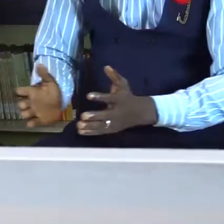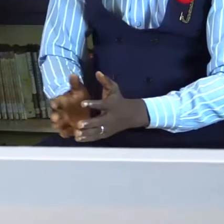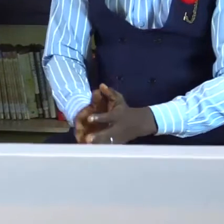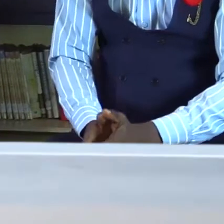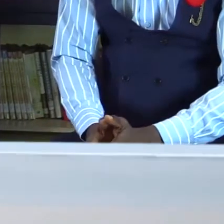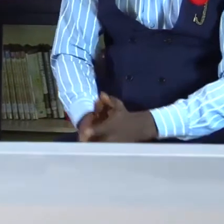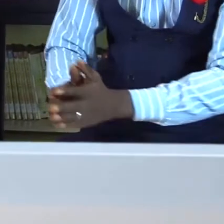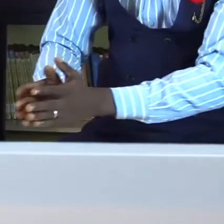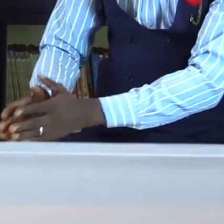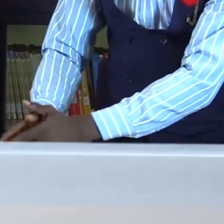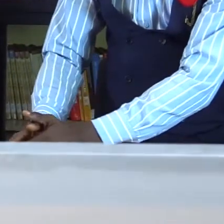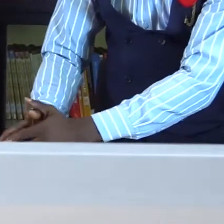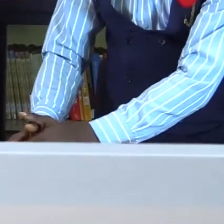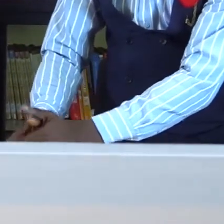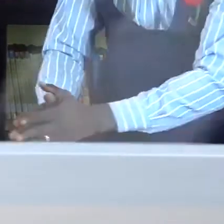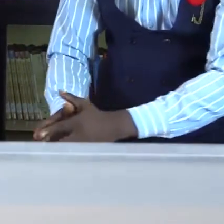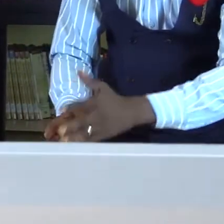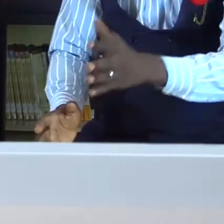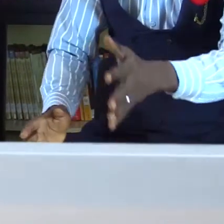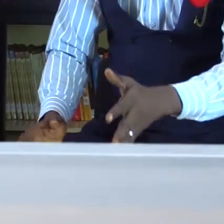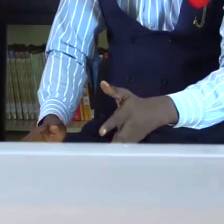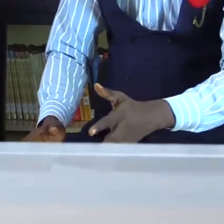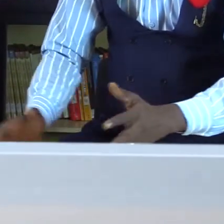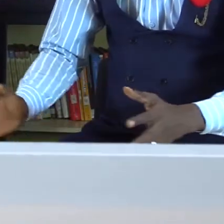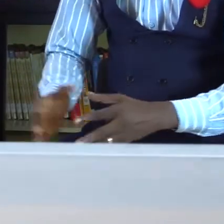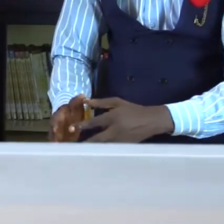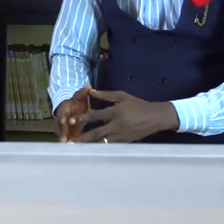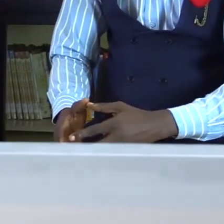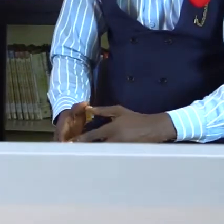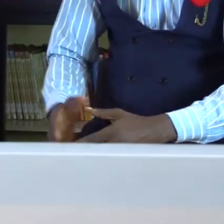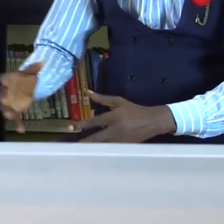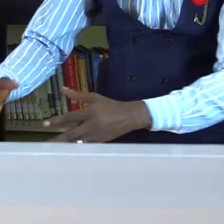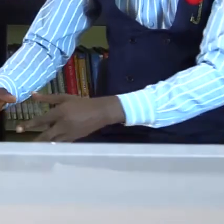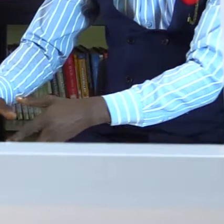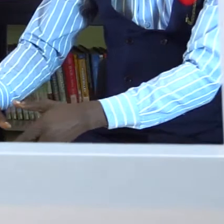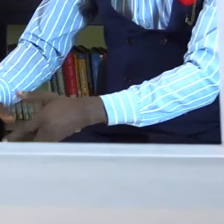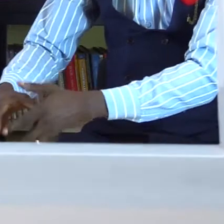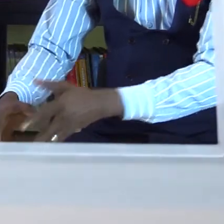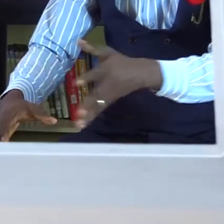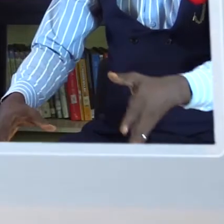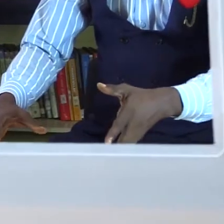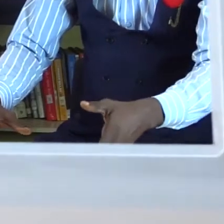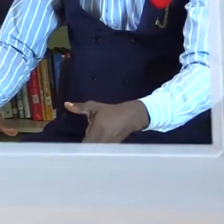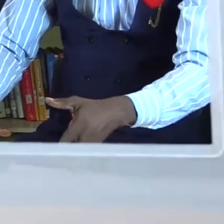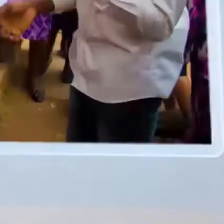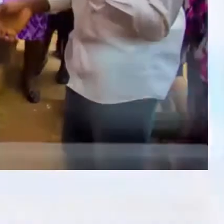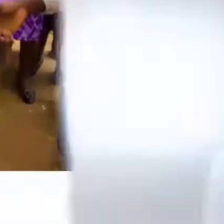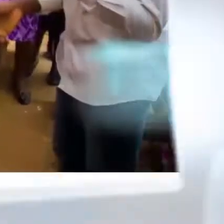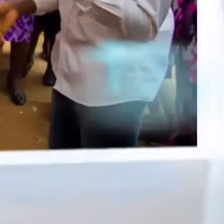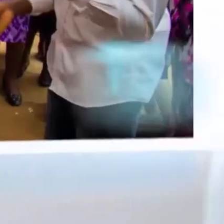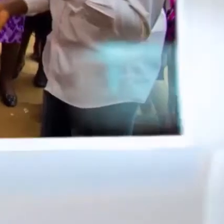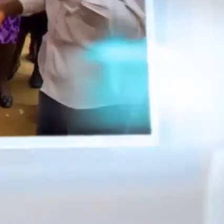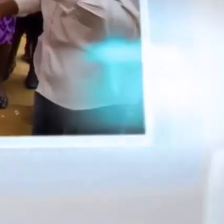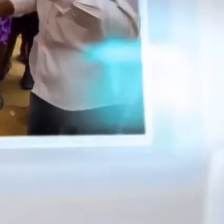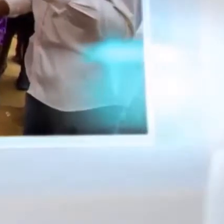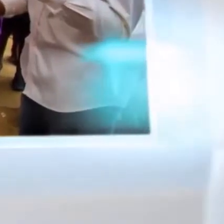Stream is here to raise kids that will identify the problems, come together as a group, inquire why this problem happened, and